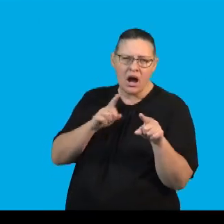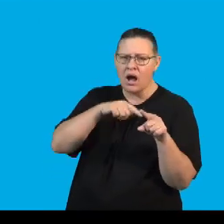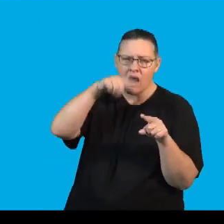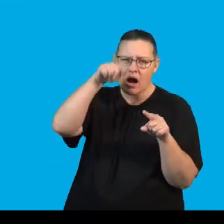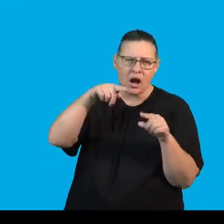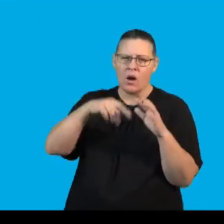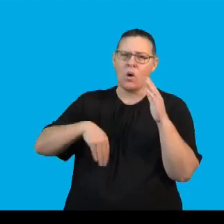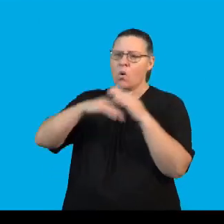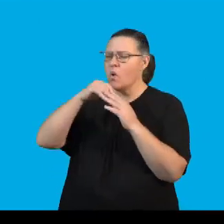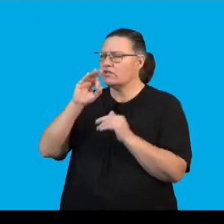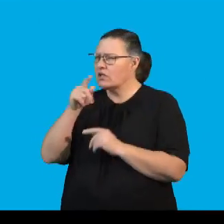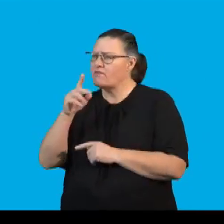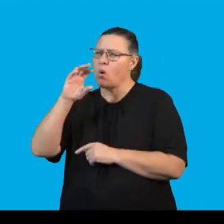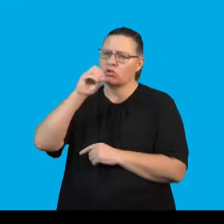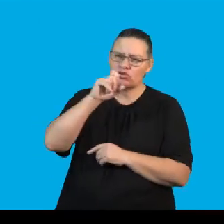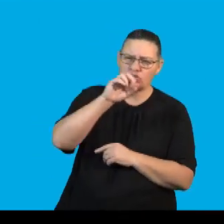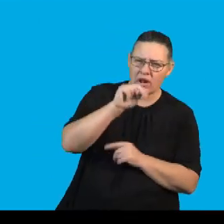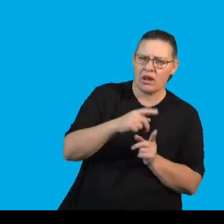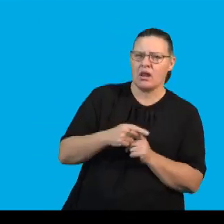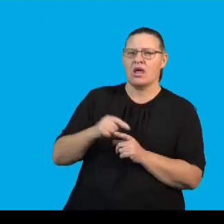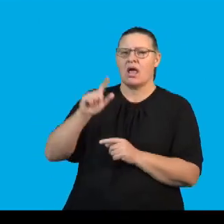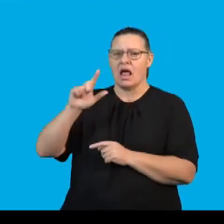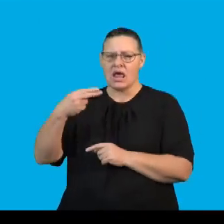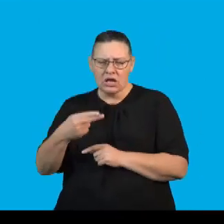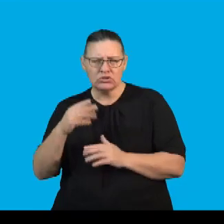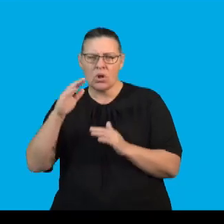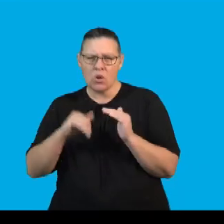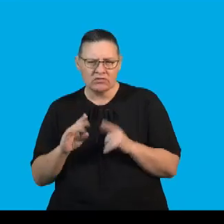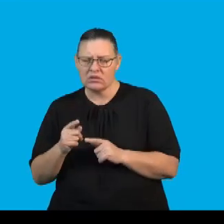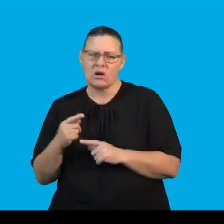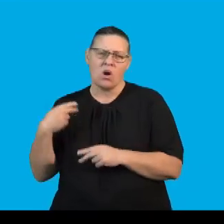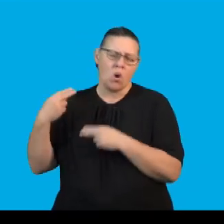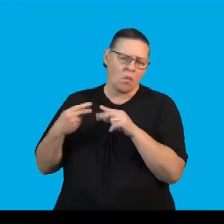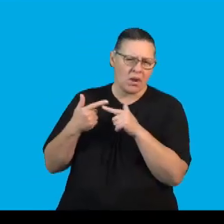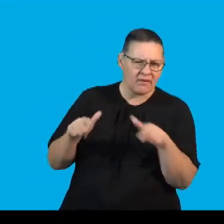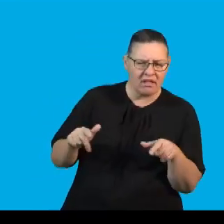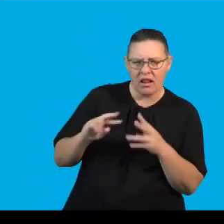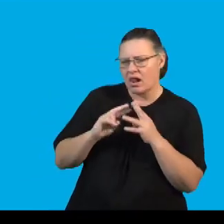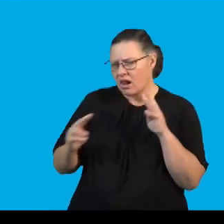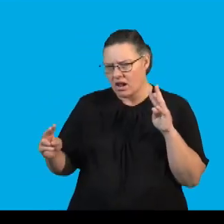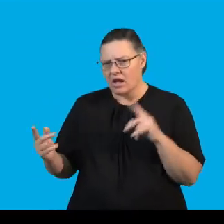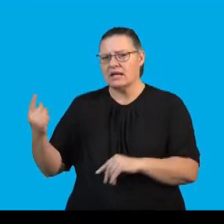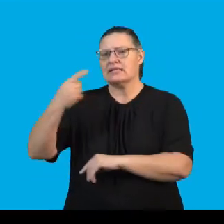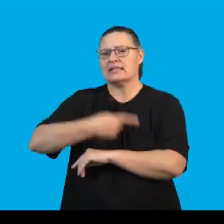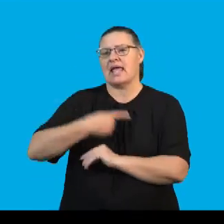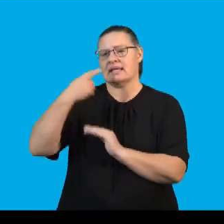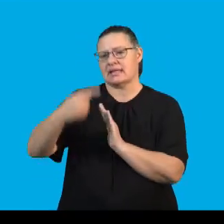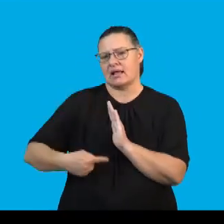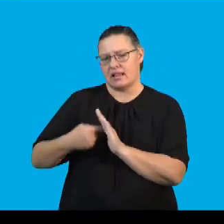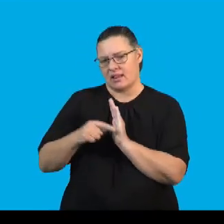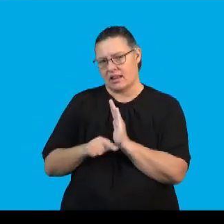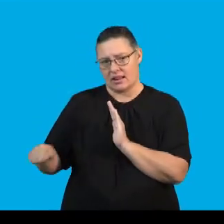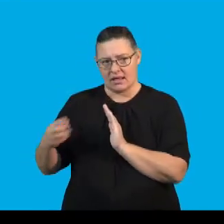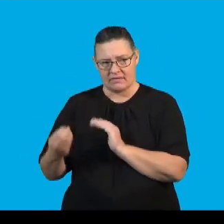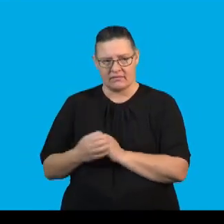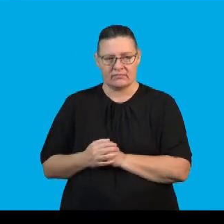fertility season, highest fertility, we've got estrogen, we've got LH, low fertility, hormone levels, and we've got day